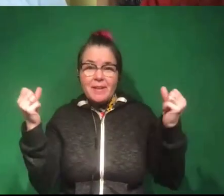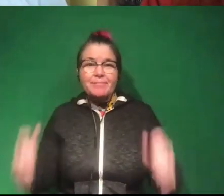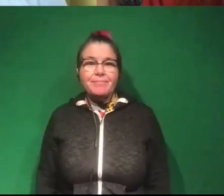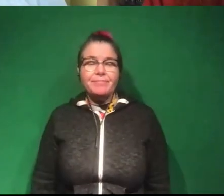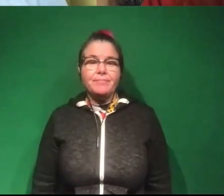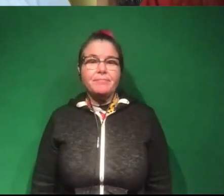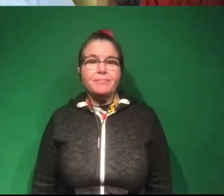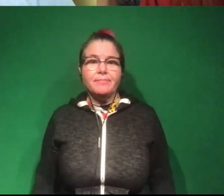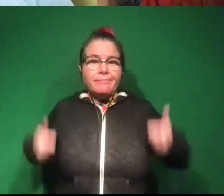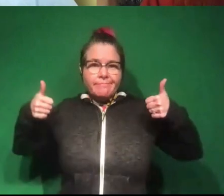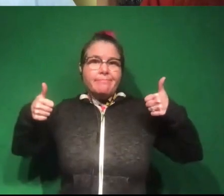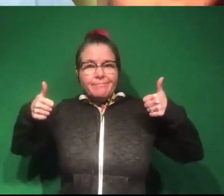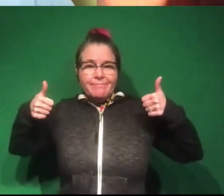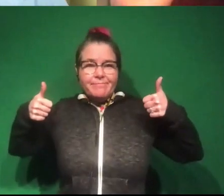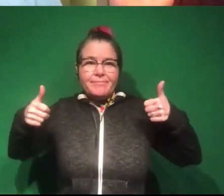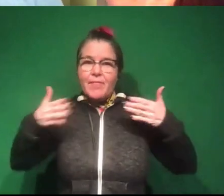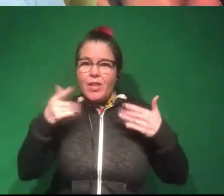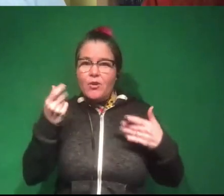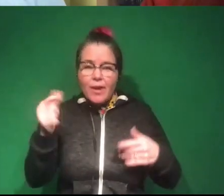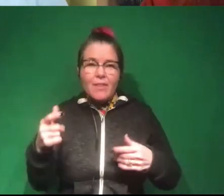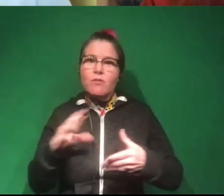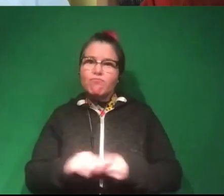was fantastic. Thank you, Greg, for so many cool